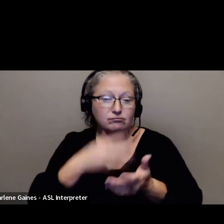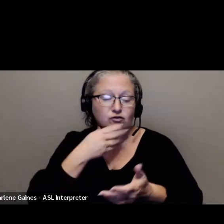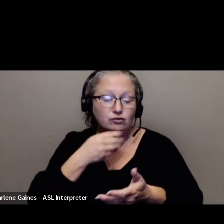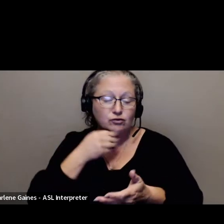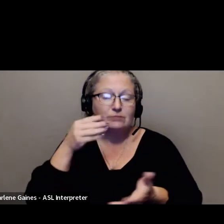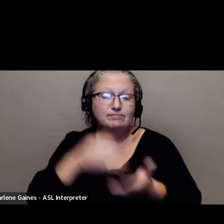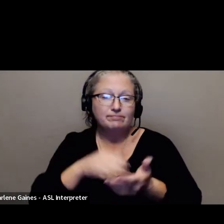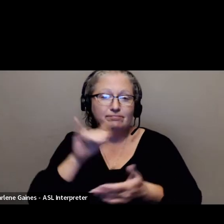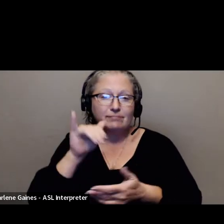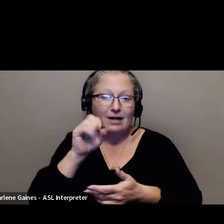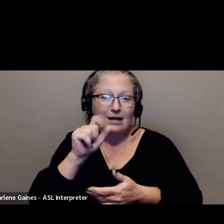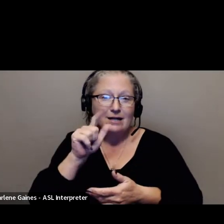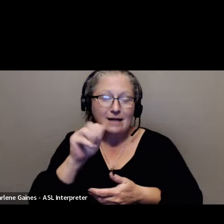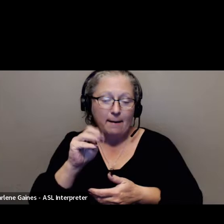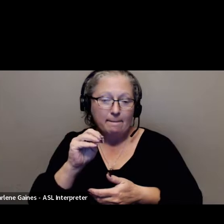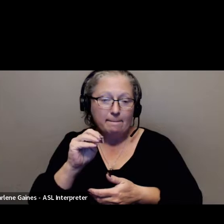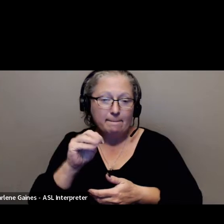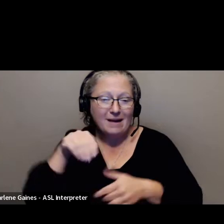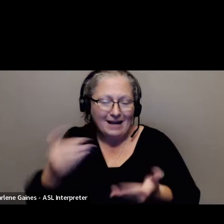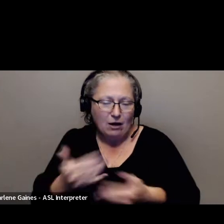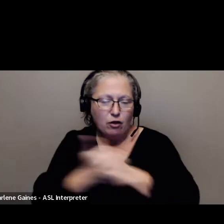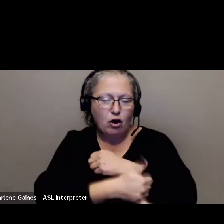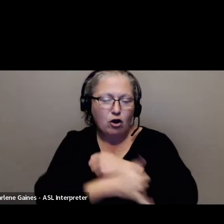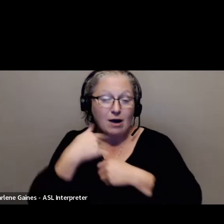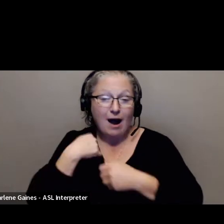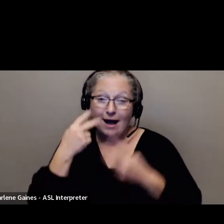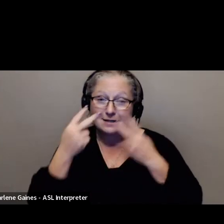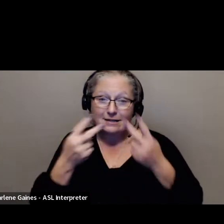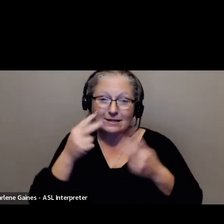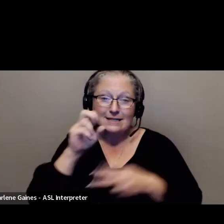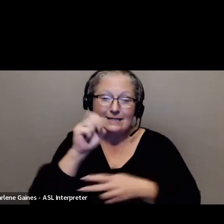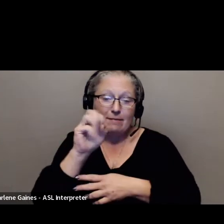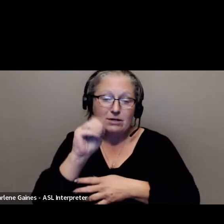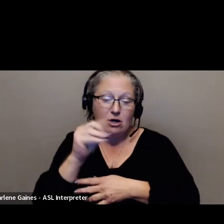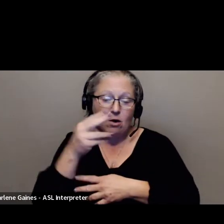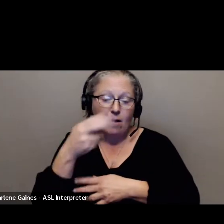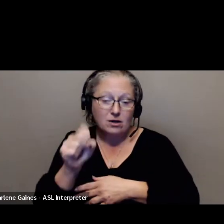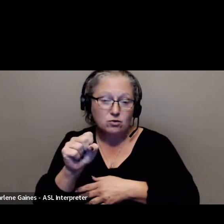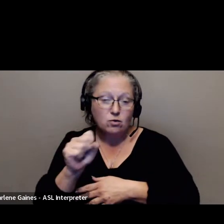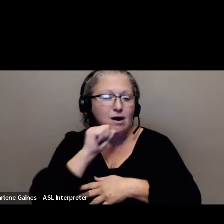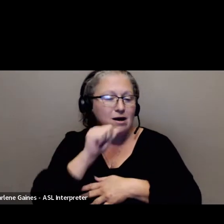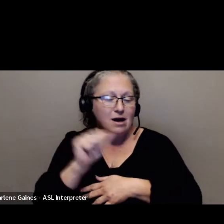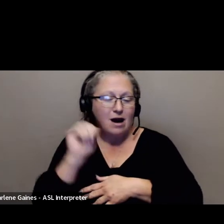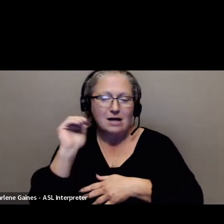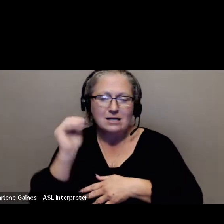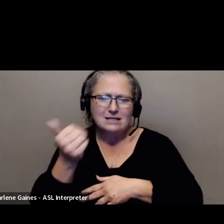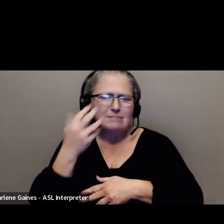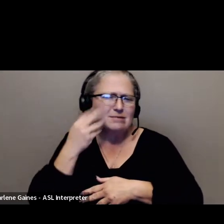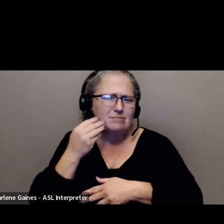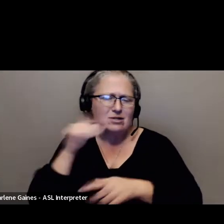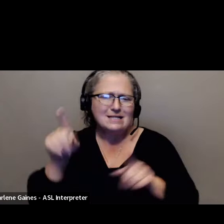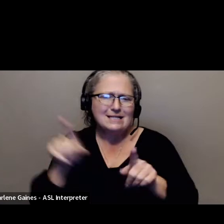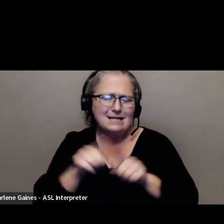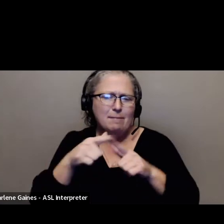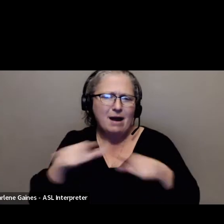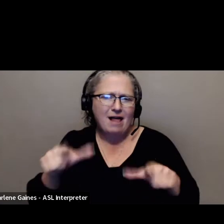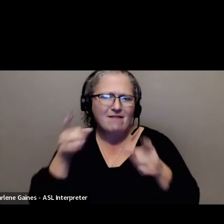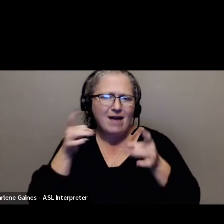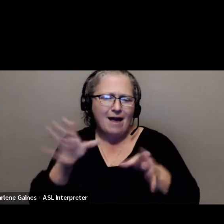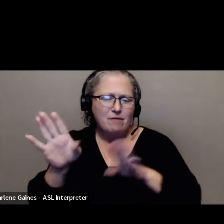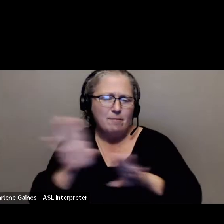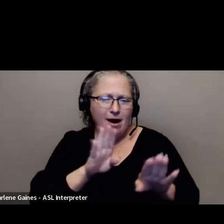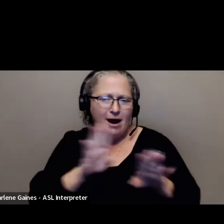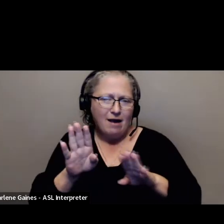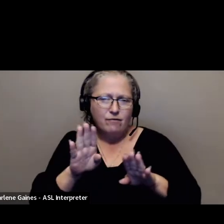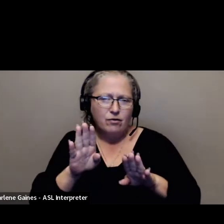here in our own country. From what I see, San Mateo High does not seem to have experienced the same level of hateful behavior